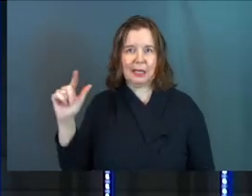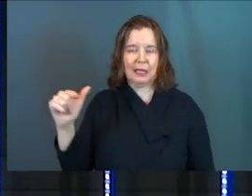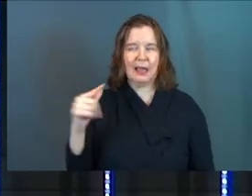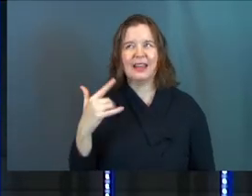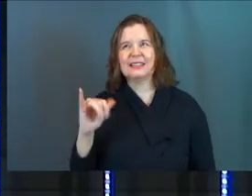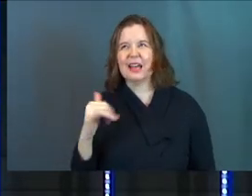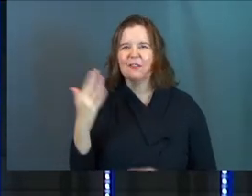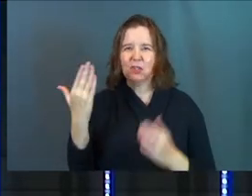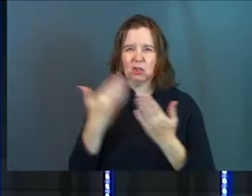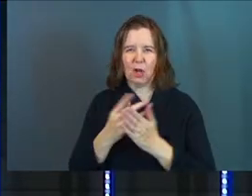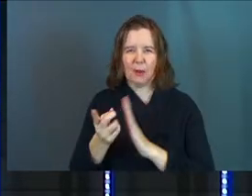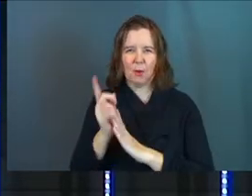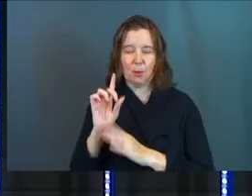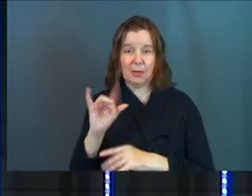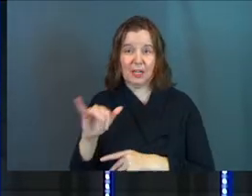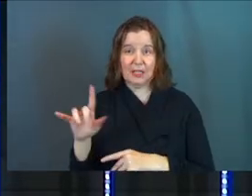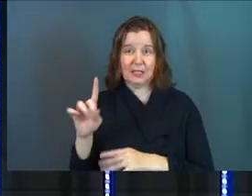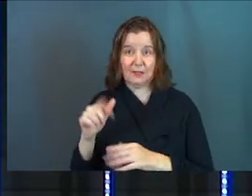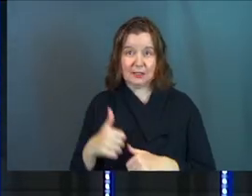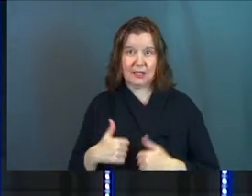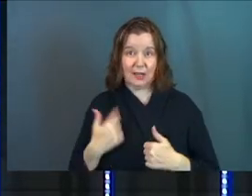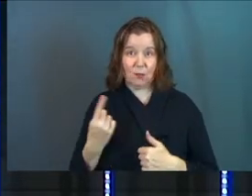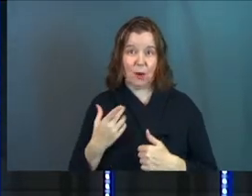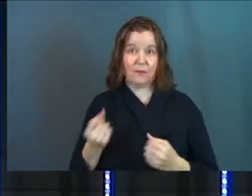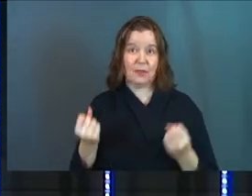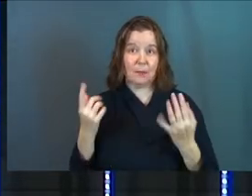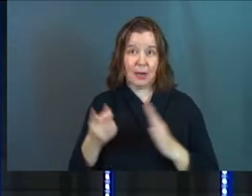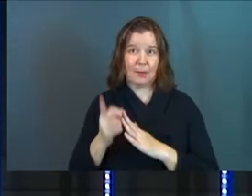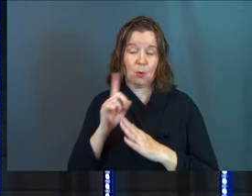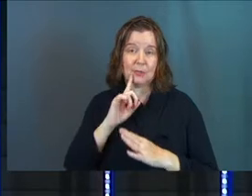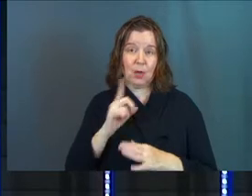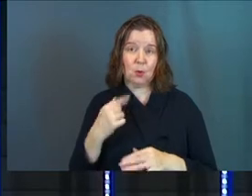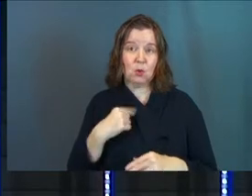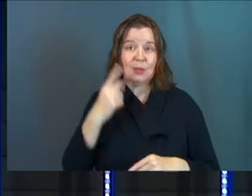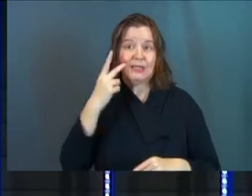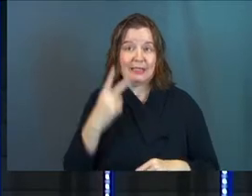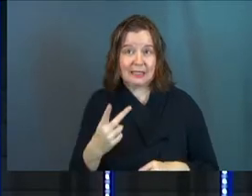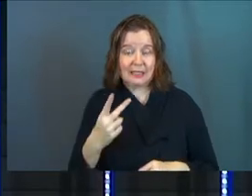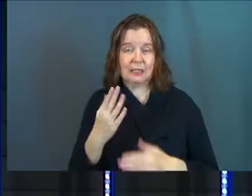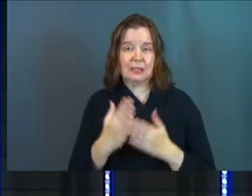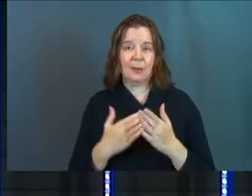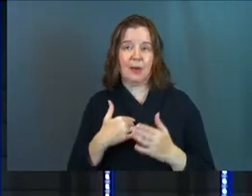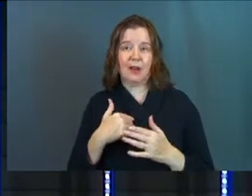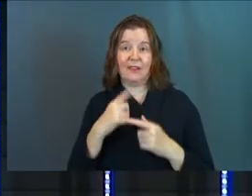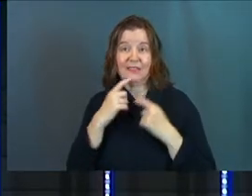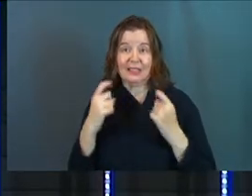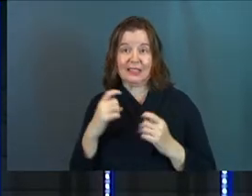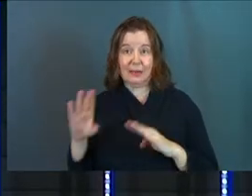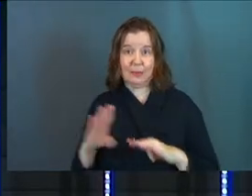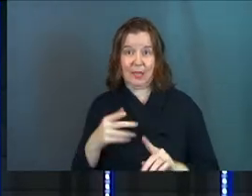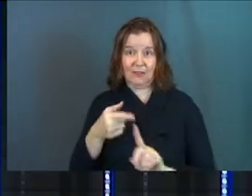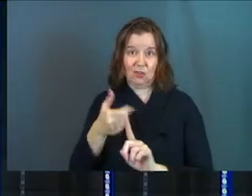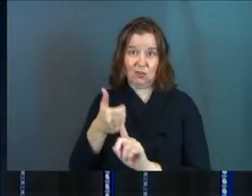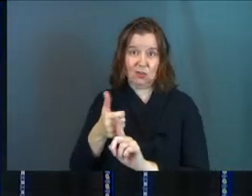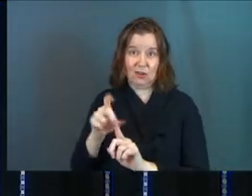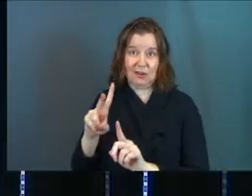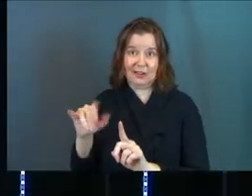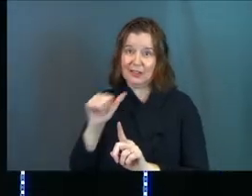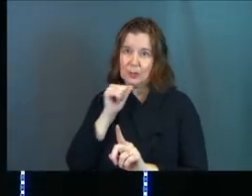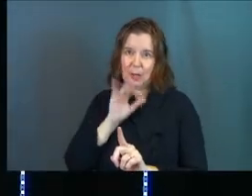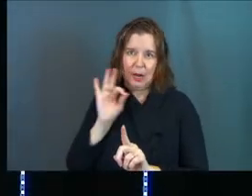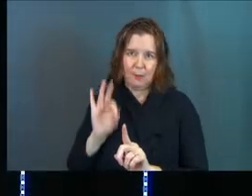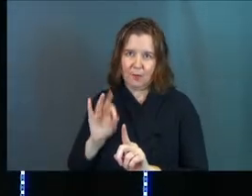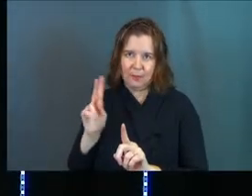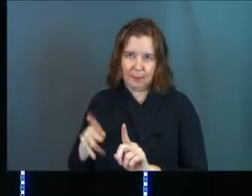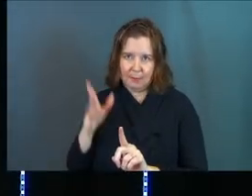and it's kind of a dark moment in David's life. It's one of the many moments actually where you can see some of the sinful behavior of David, because he was not a